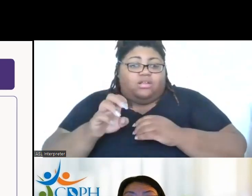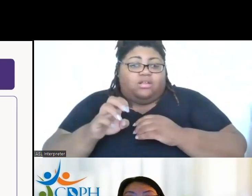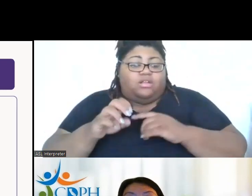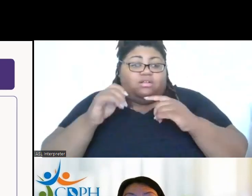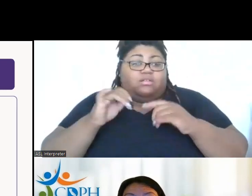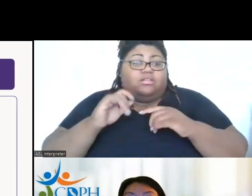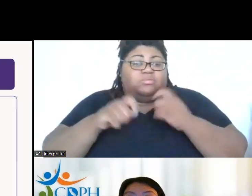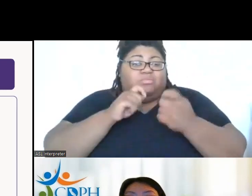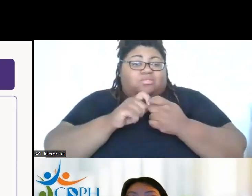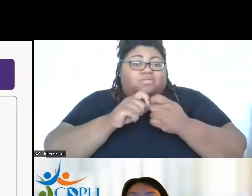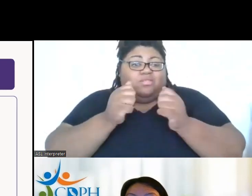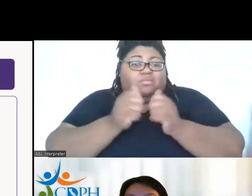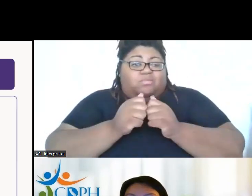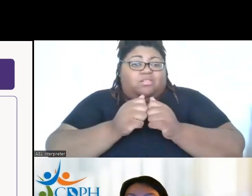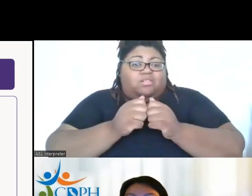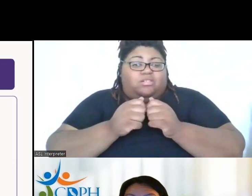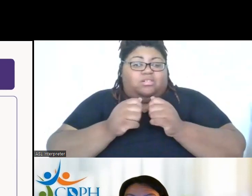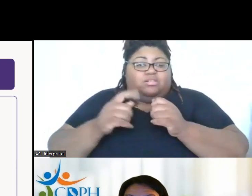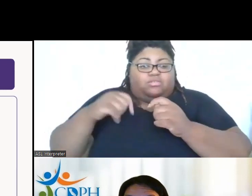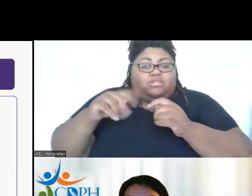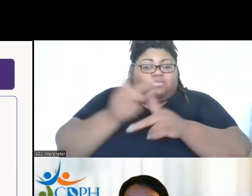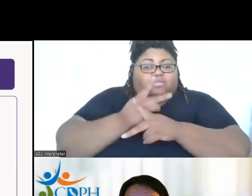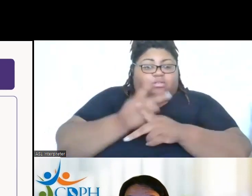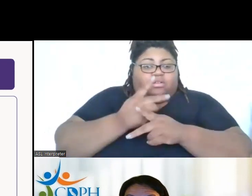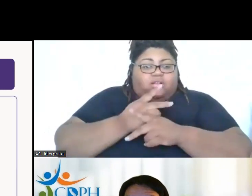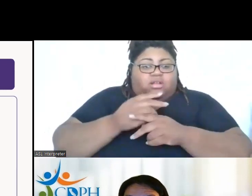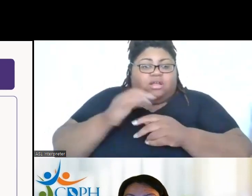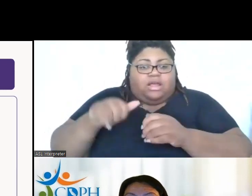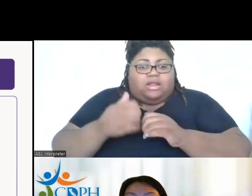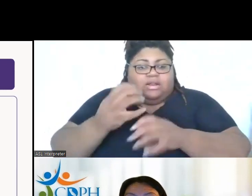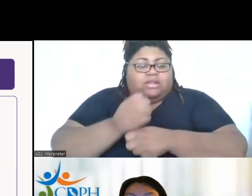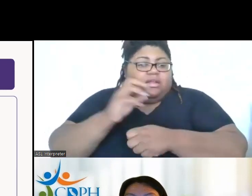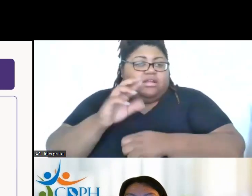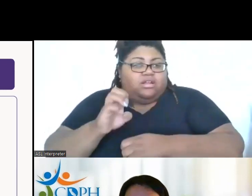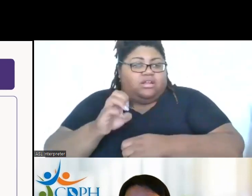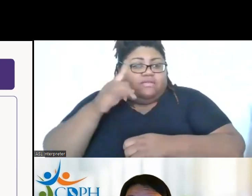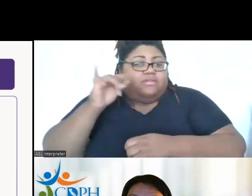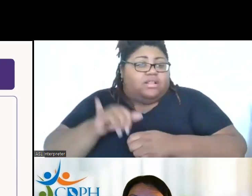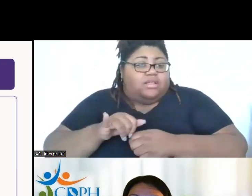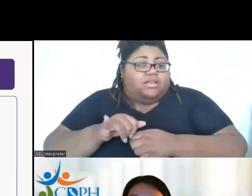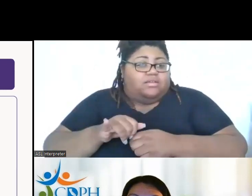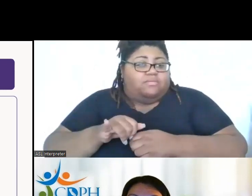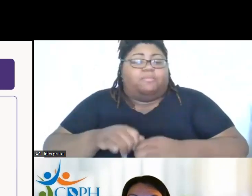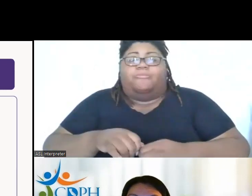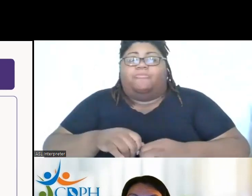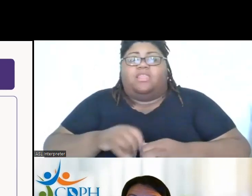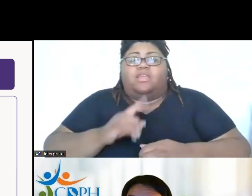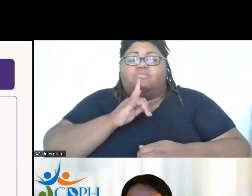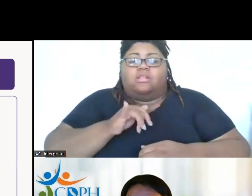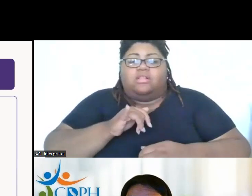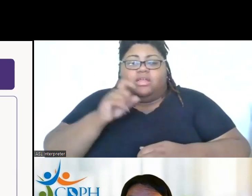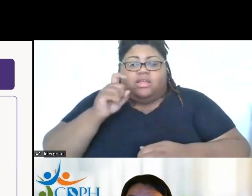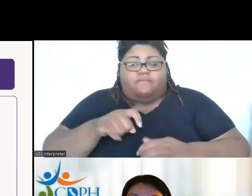it. And so the state did stand up a state telehealth line. And it's really meant to focus on